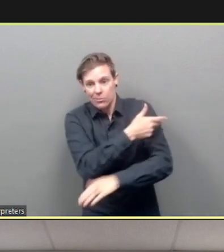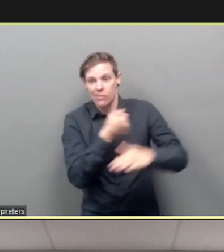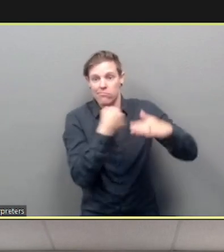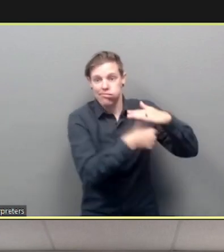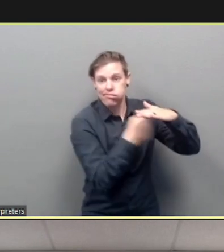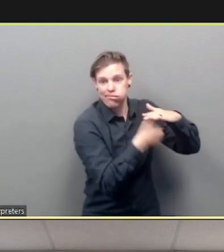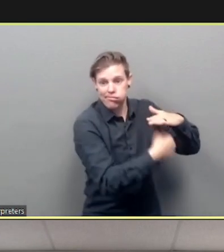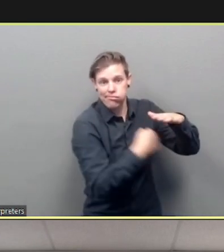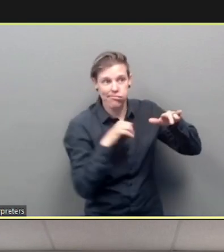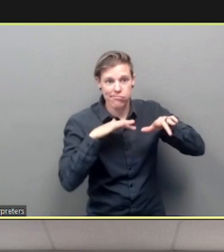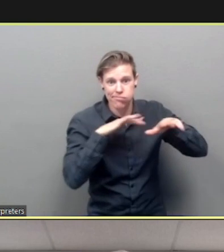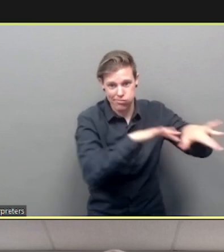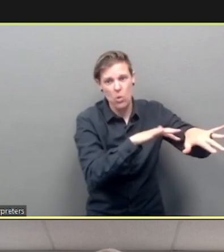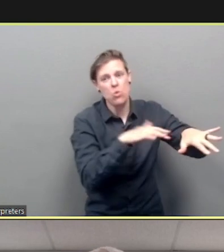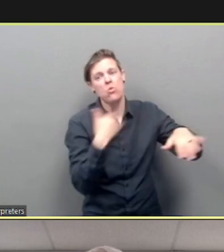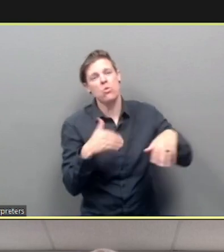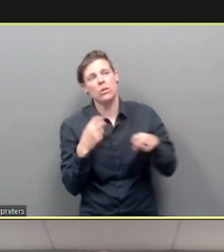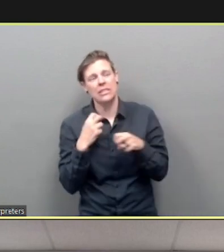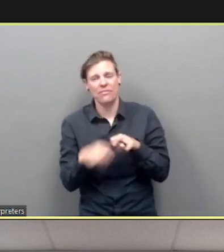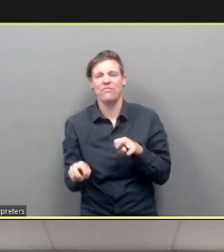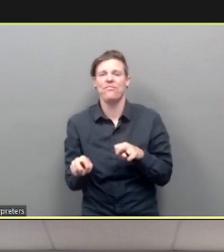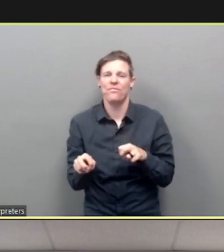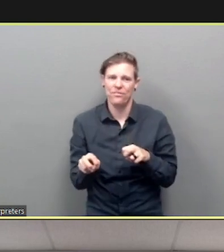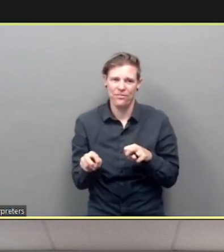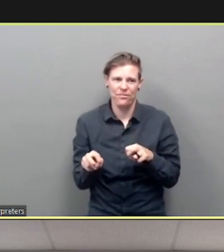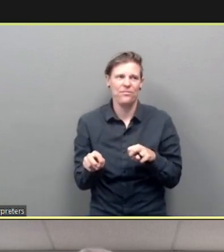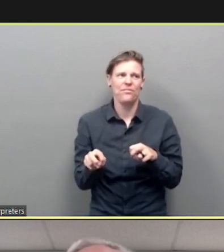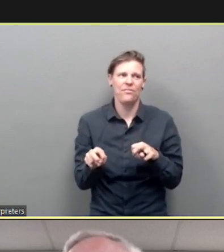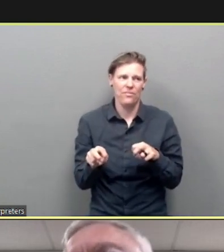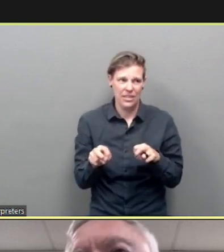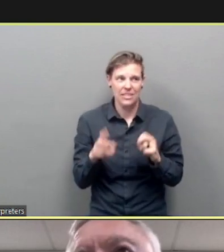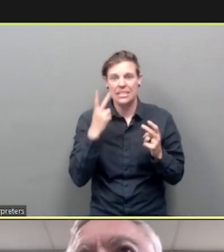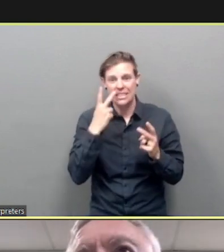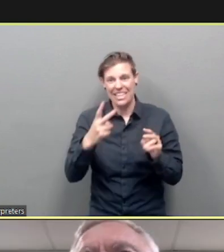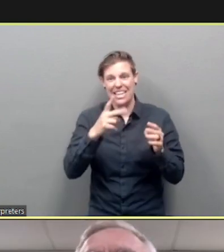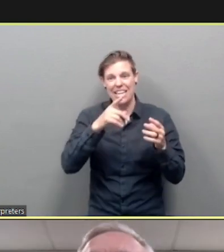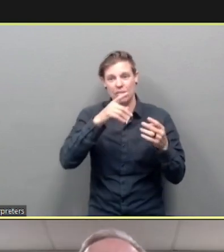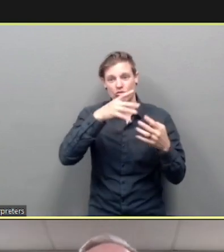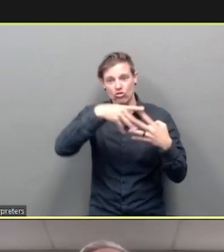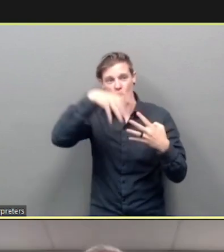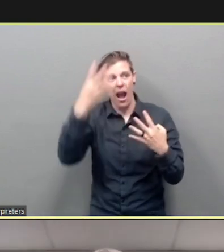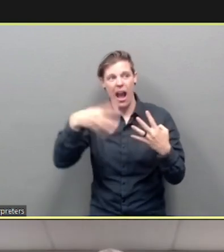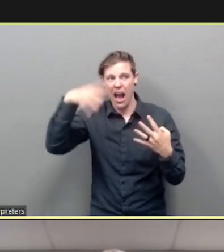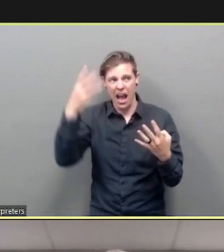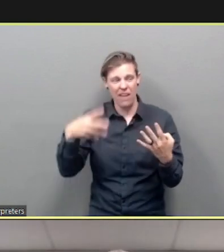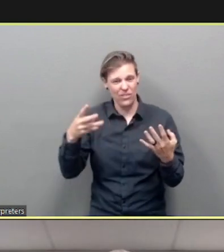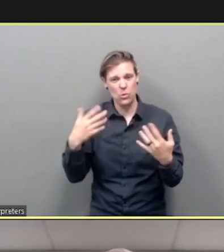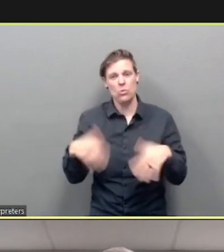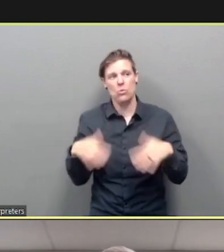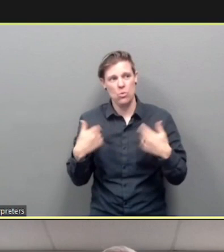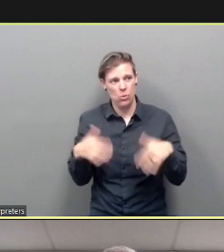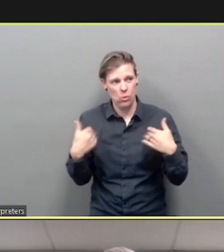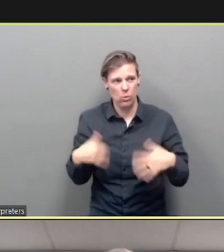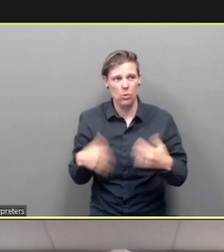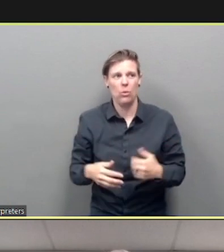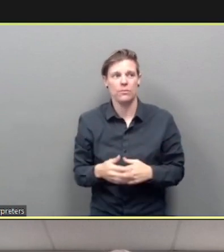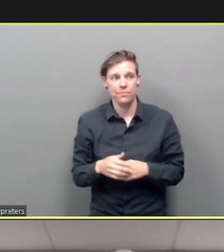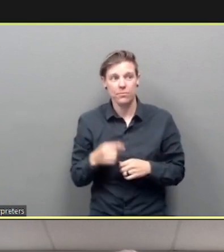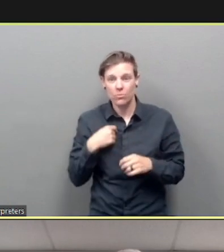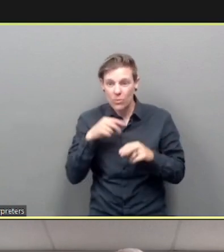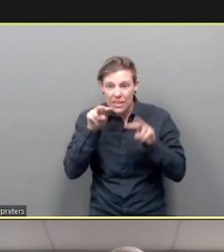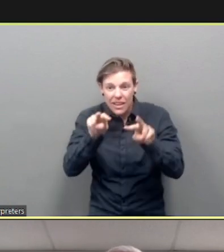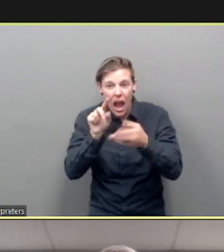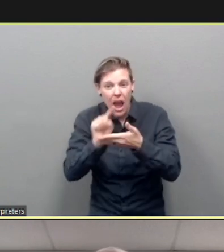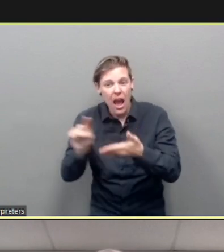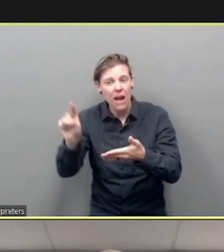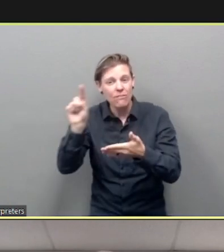to share. Another curve that we haven't shown before, but that we review every week. This is and